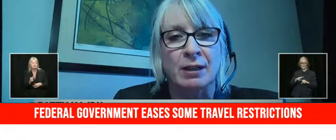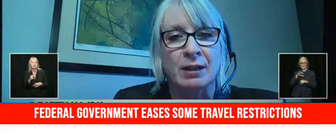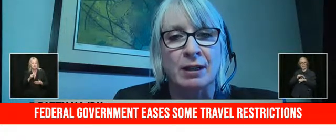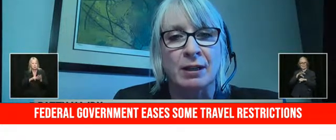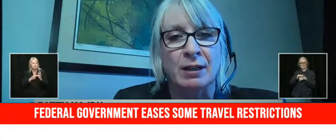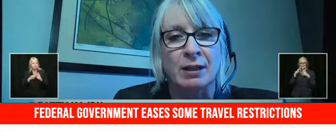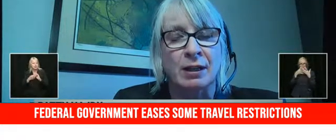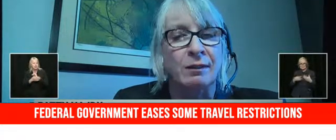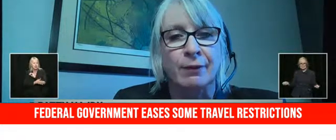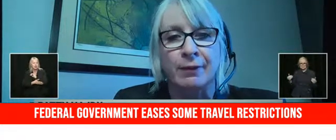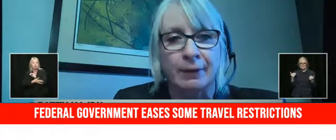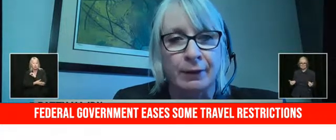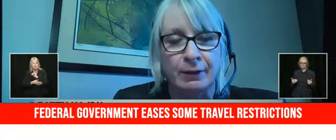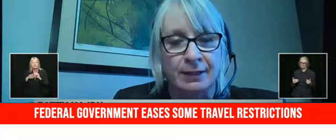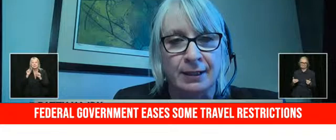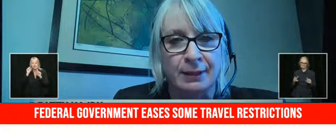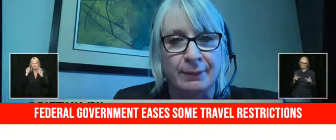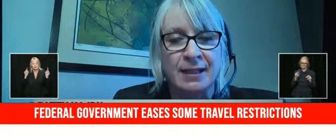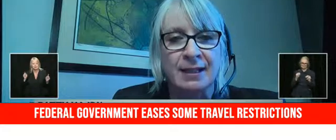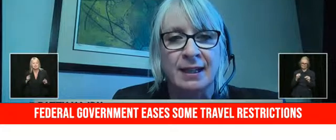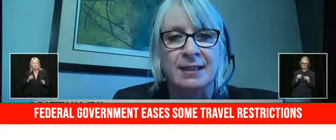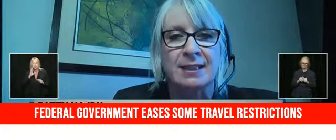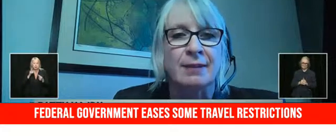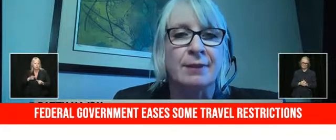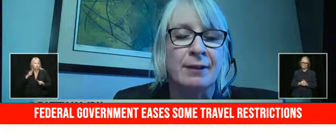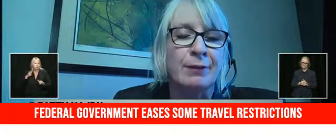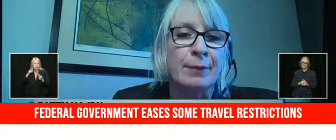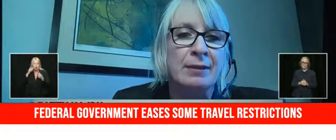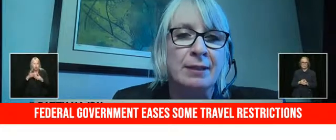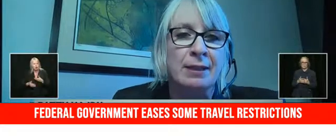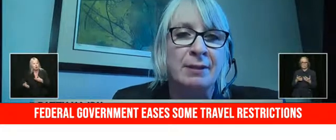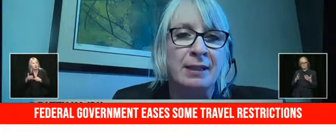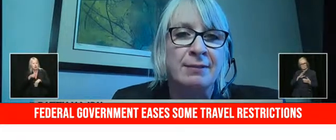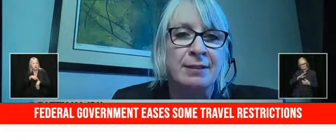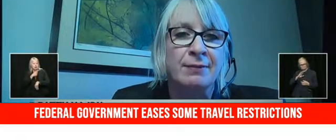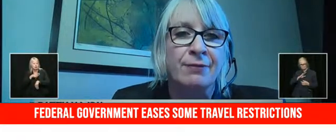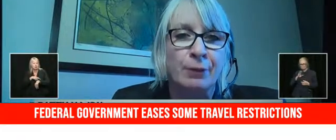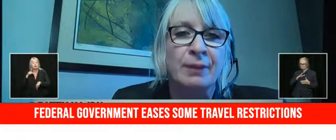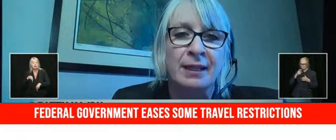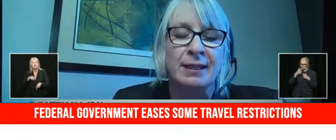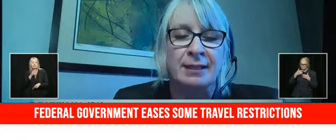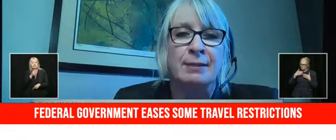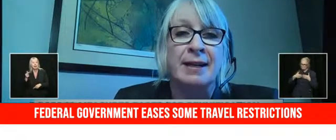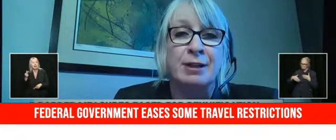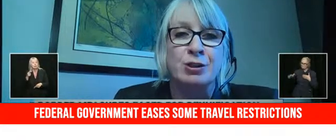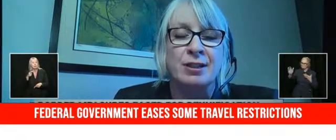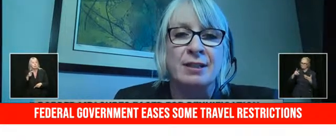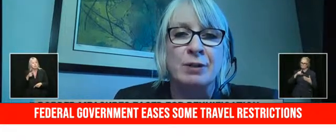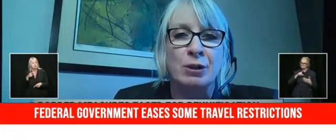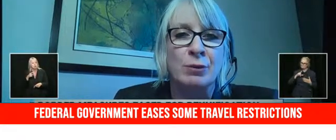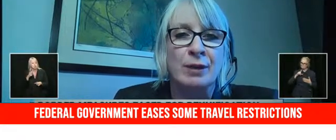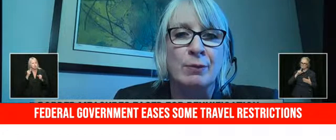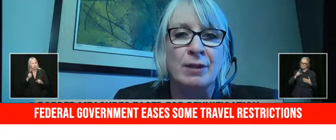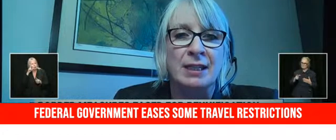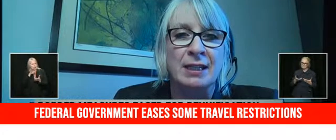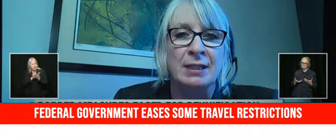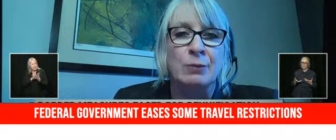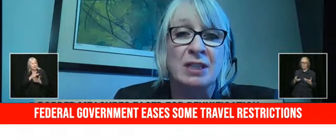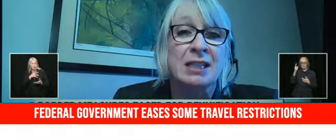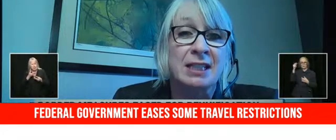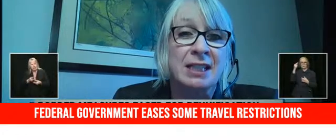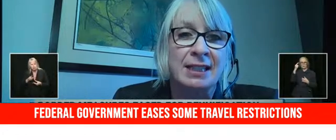struggling for a very long time. And this government believes firmly in compassion, and we know that